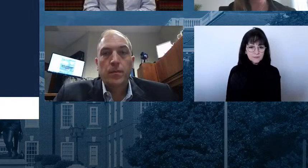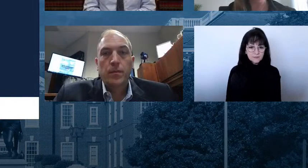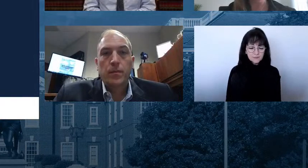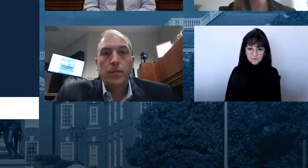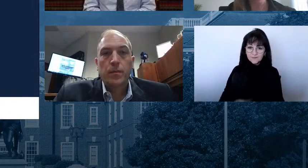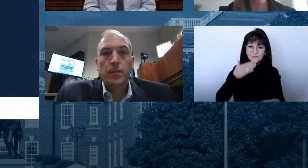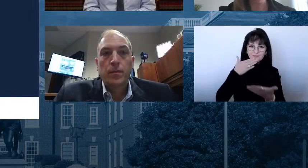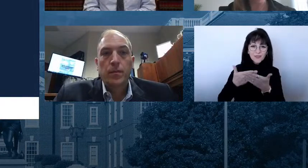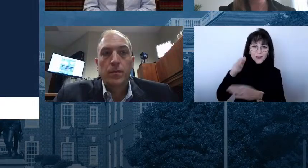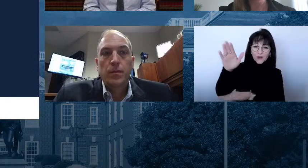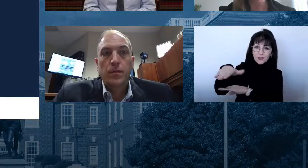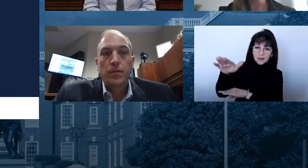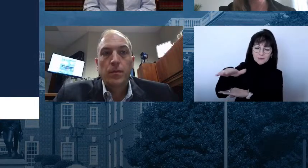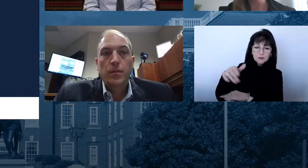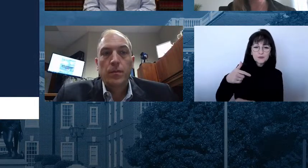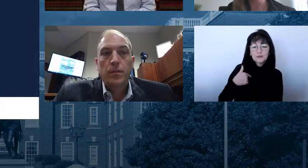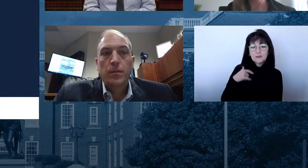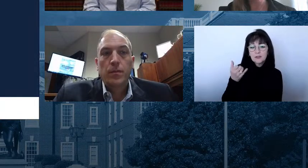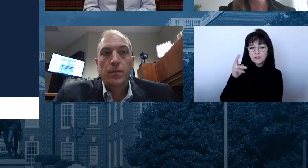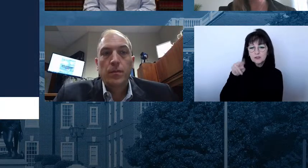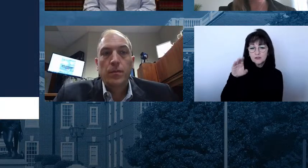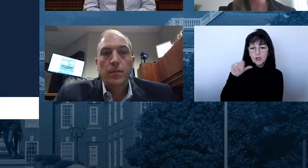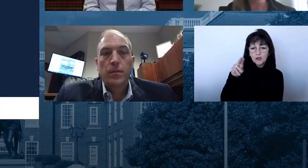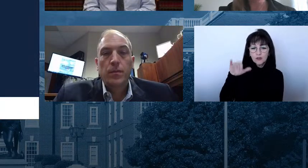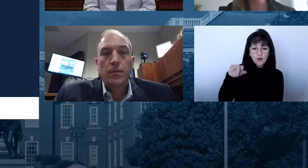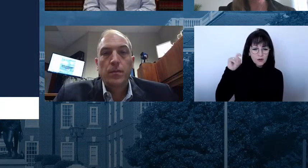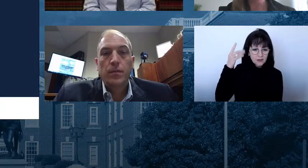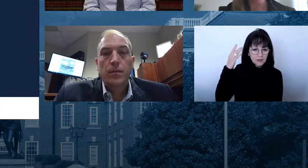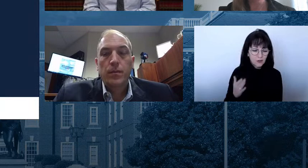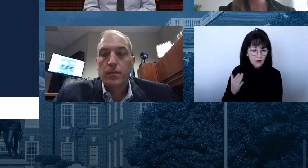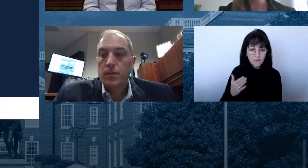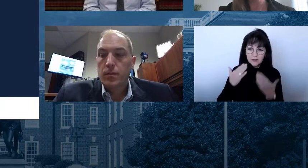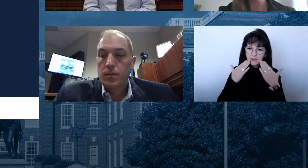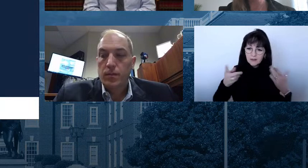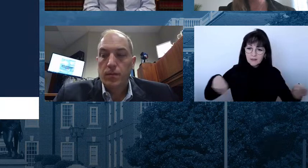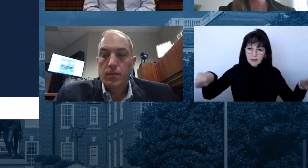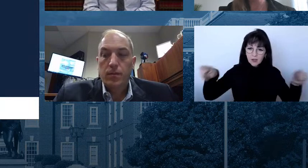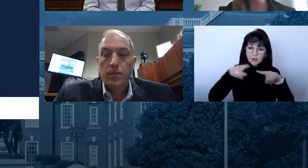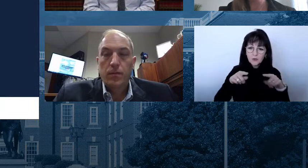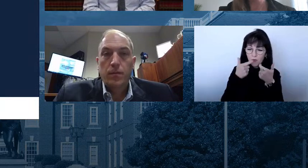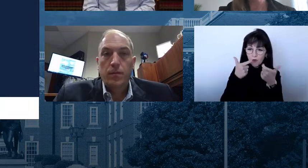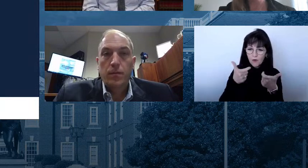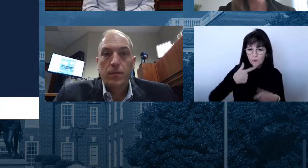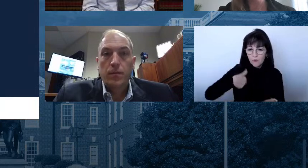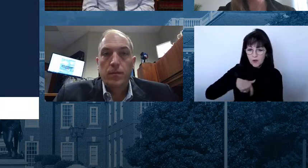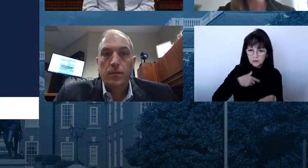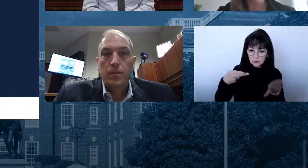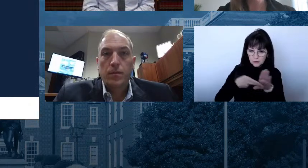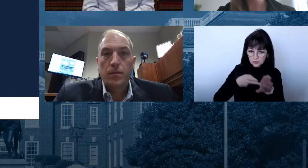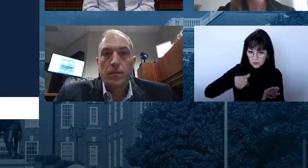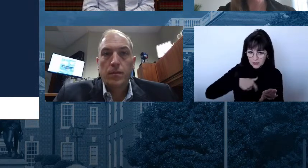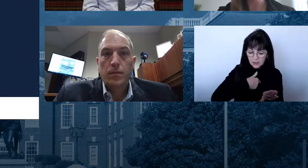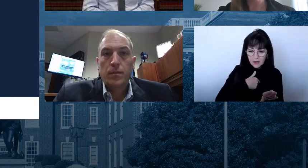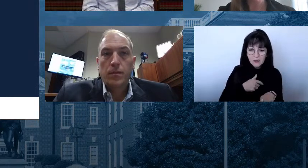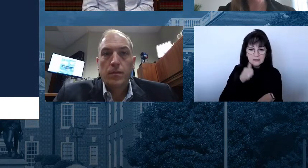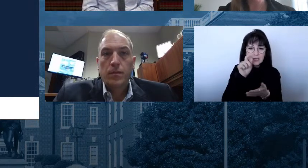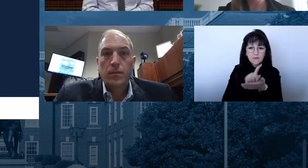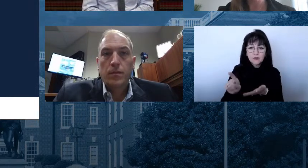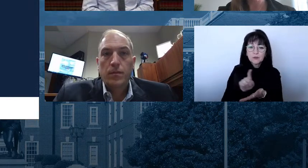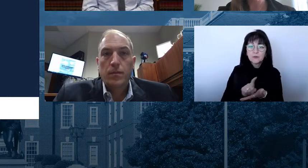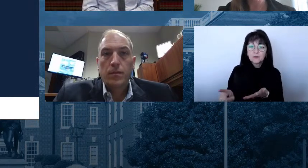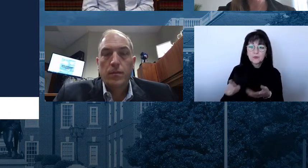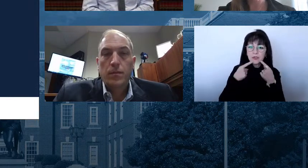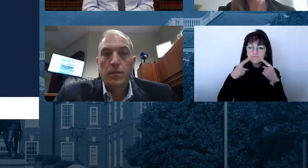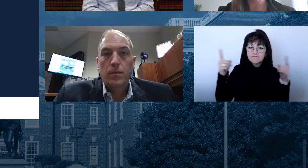Good afternoon, everyone. I'm Governor John Carney. Thank you for joining us once again for our weekly press conference on Delaware's response